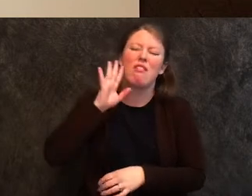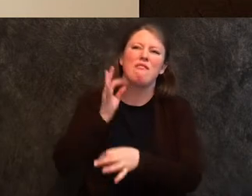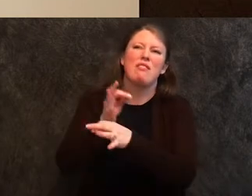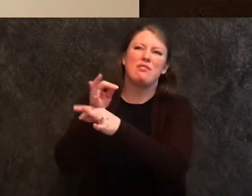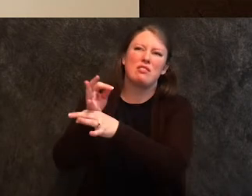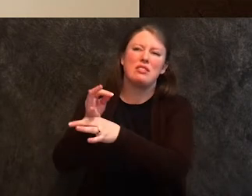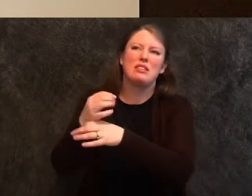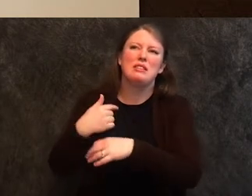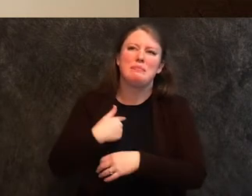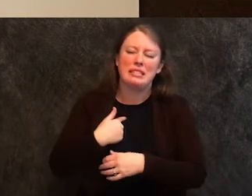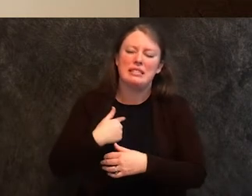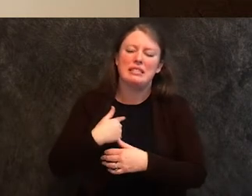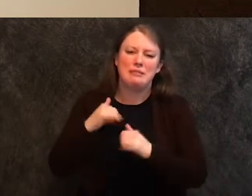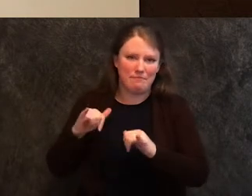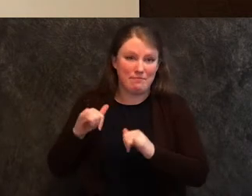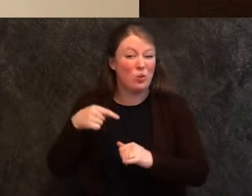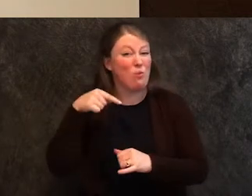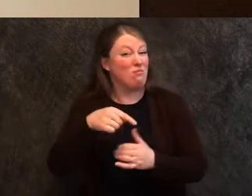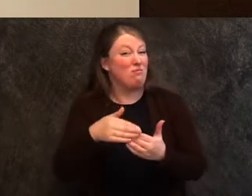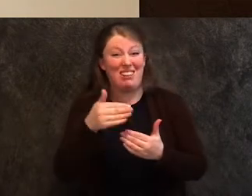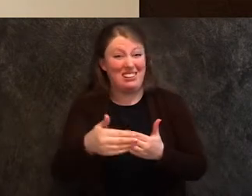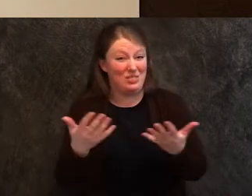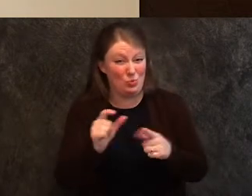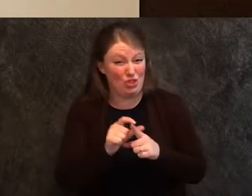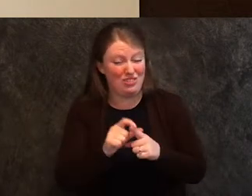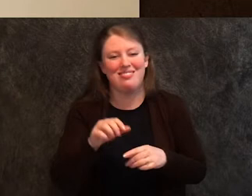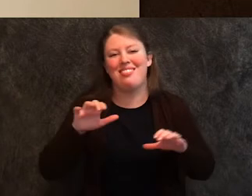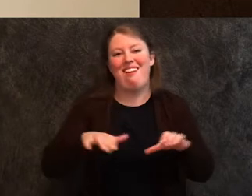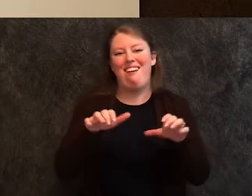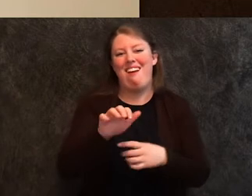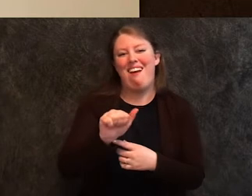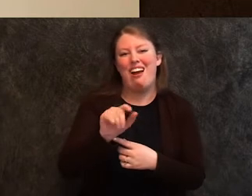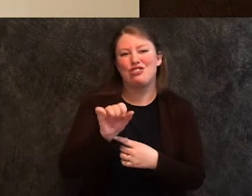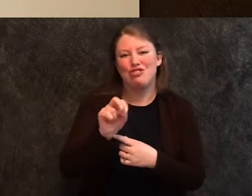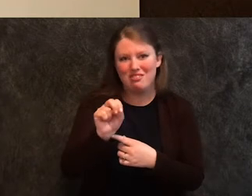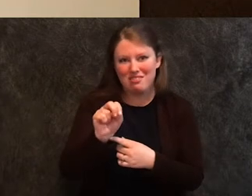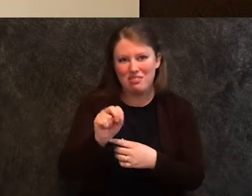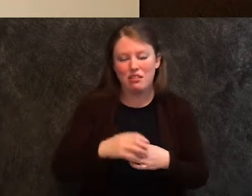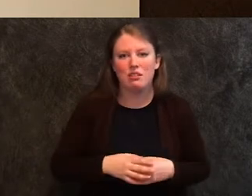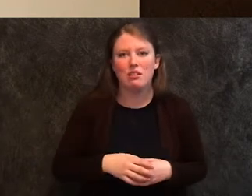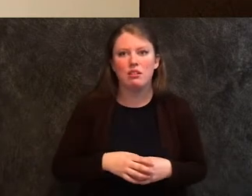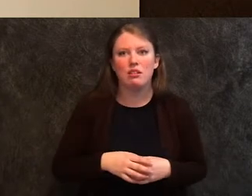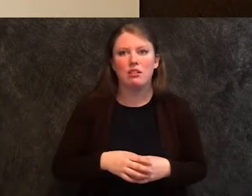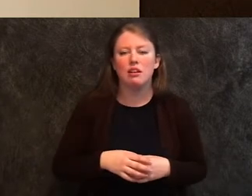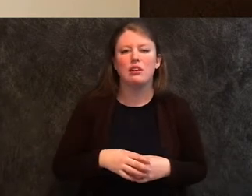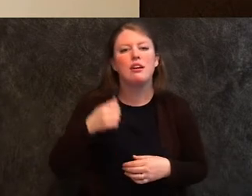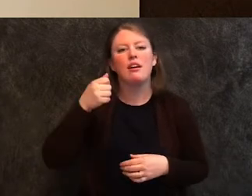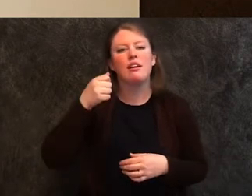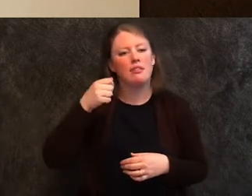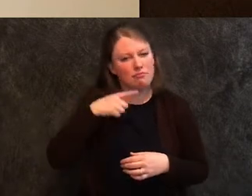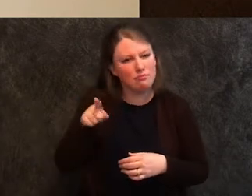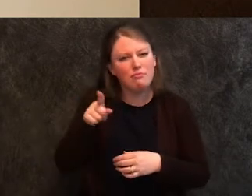the Lord gave him an action. He said, go back through the wilderness. Go back from the way you came. What? Go back from the way I just came? That